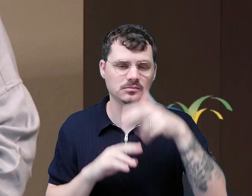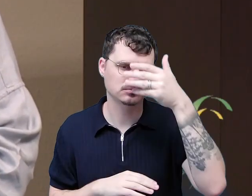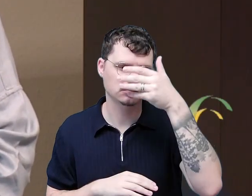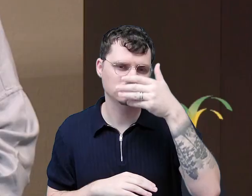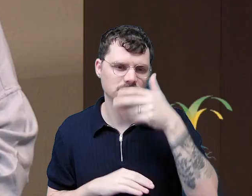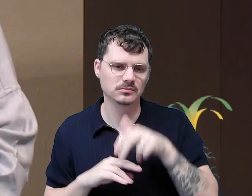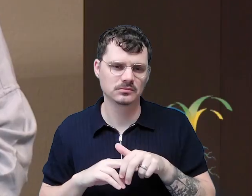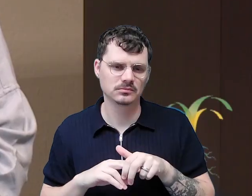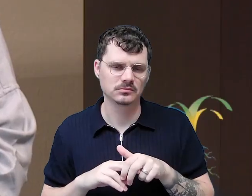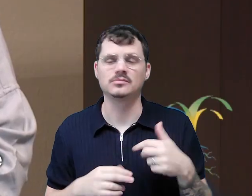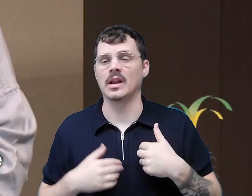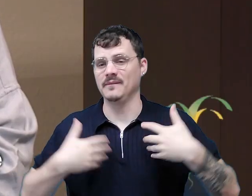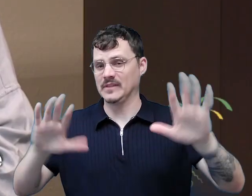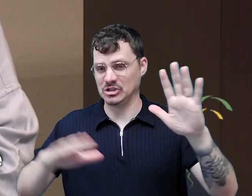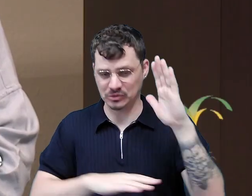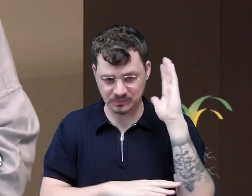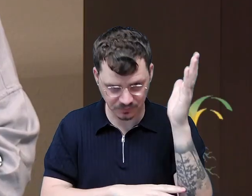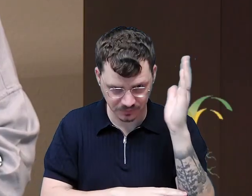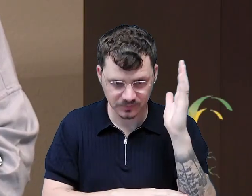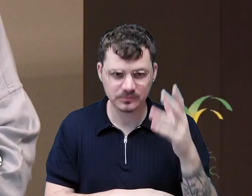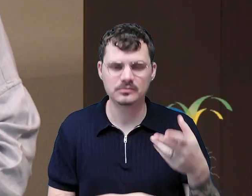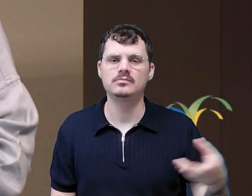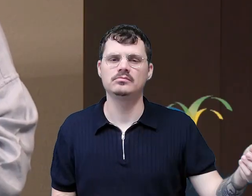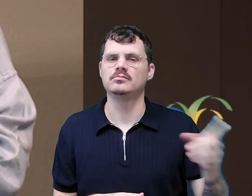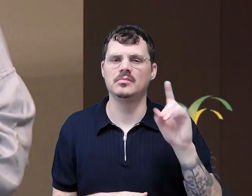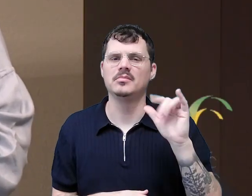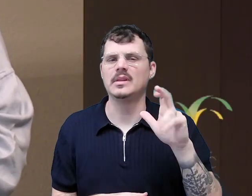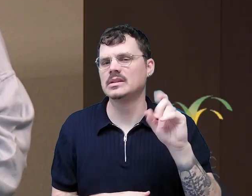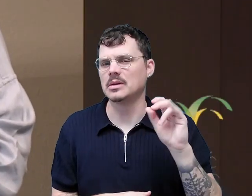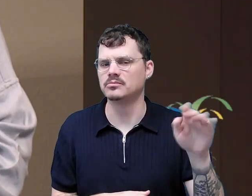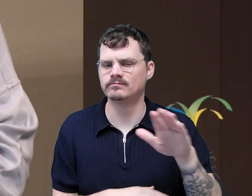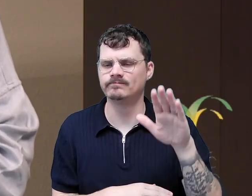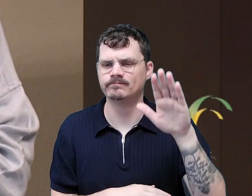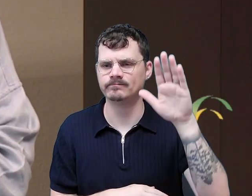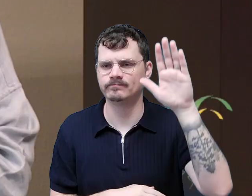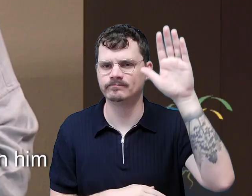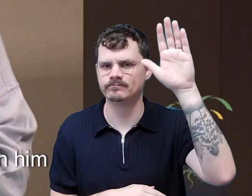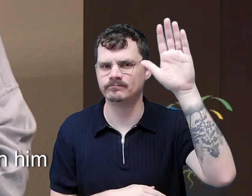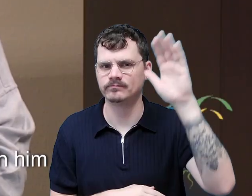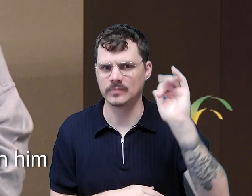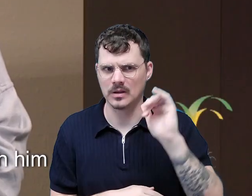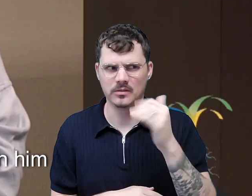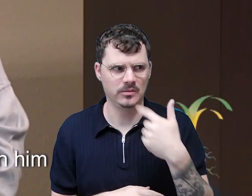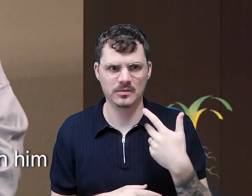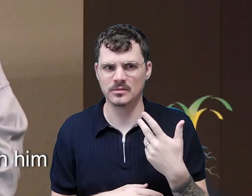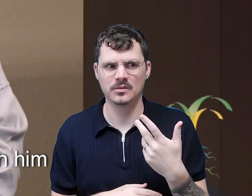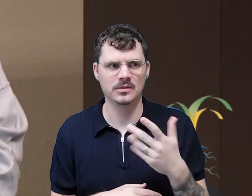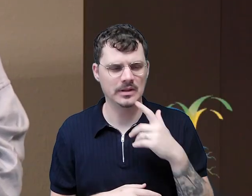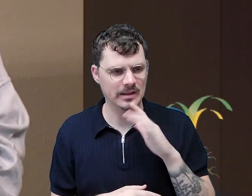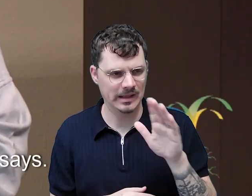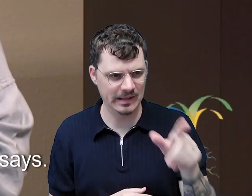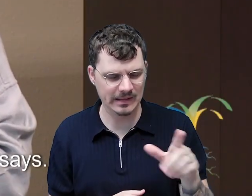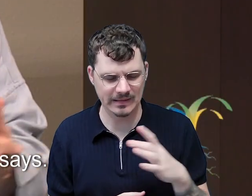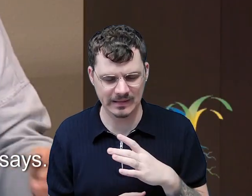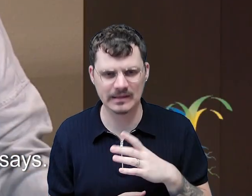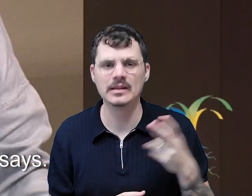expression. I finish my thing, and then he raises his hand like anybody's not going to call on him.